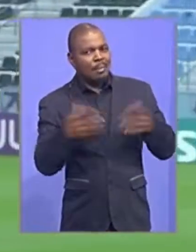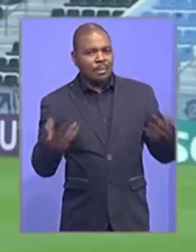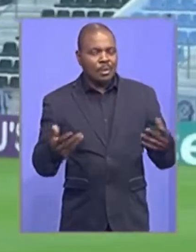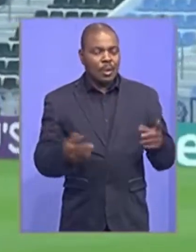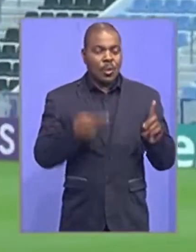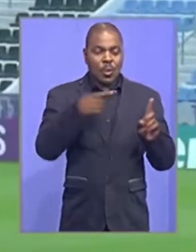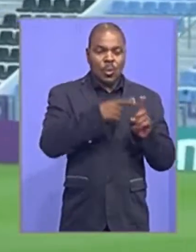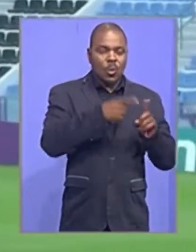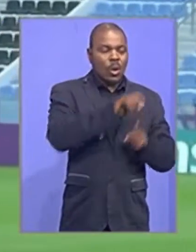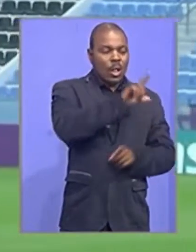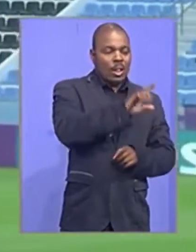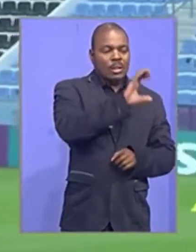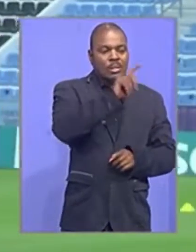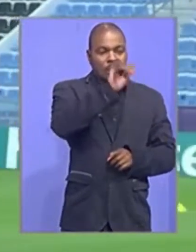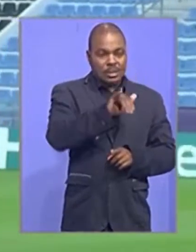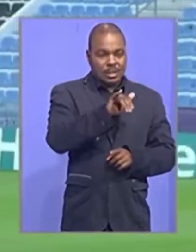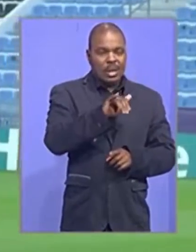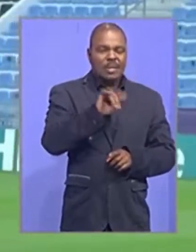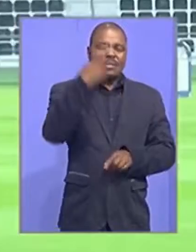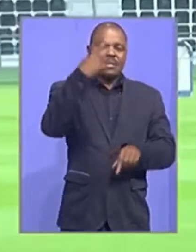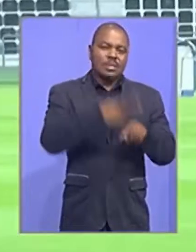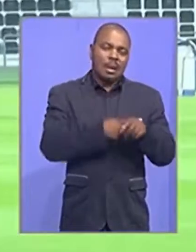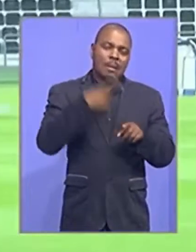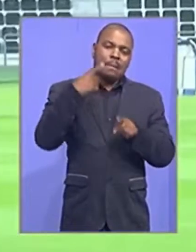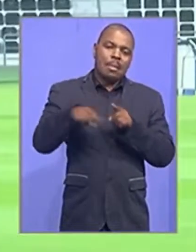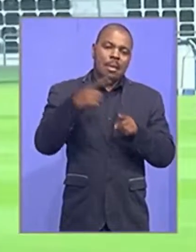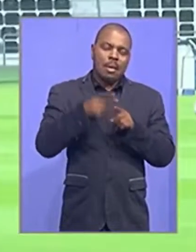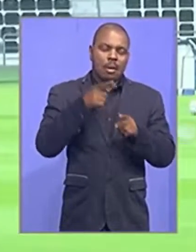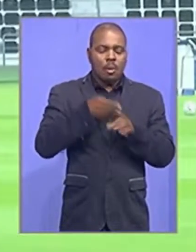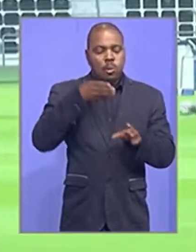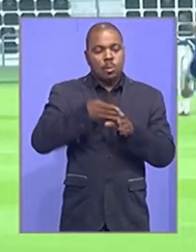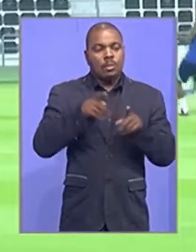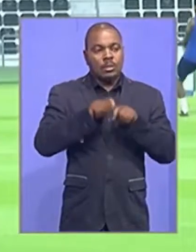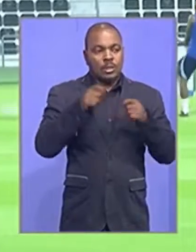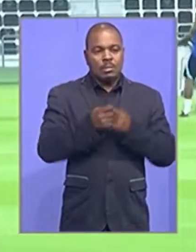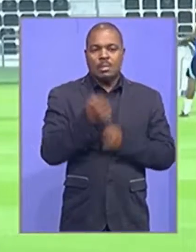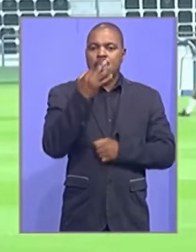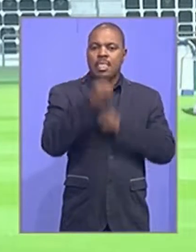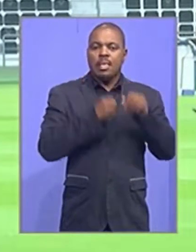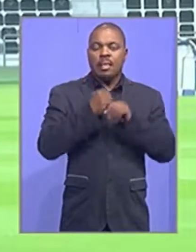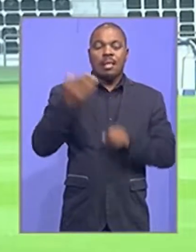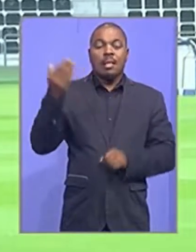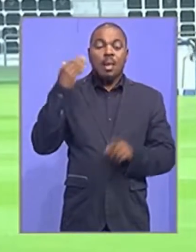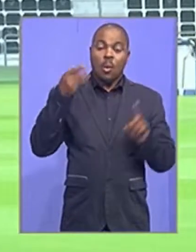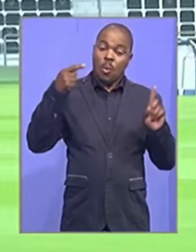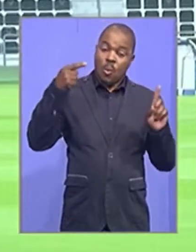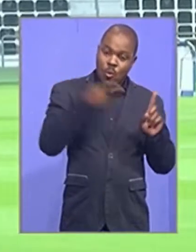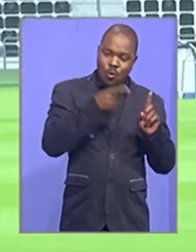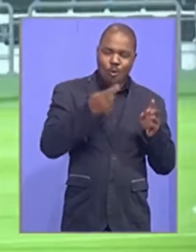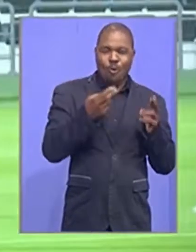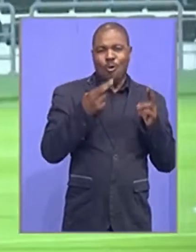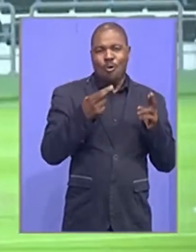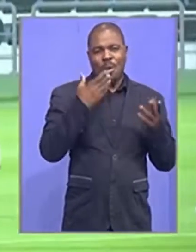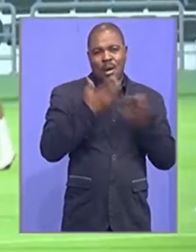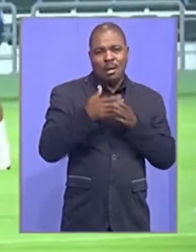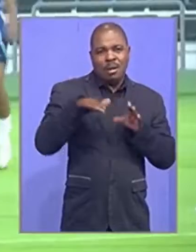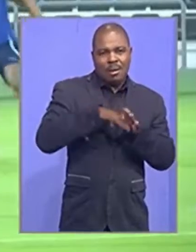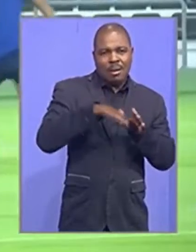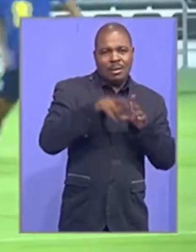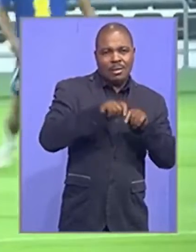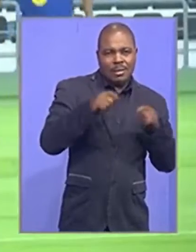Leicester City se bapetse hangwe sehlopheng sa naha dilemo tse 3 tse fetileng, mme o ne ana le tshepo ya hore o tla bitswa hape sehlopheng sa